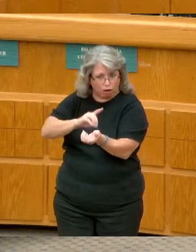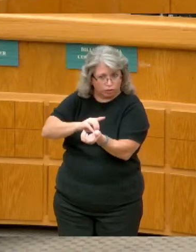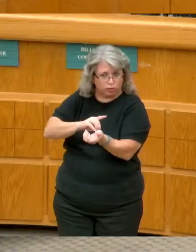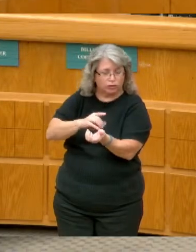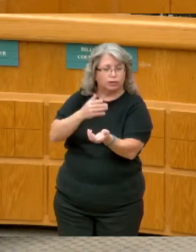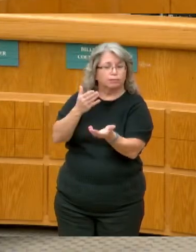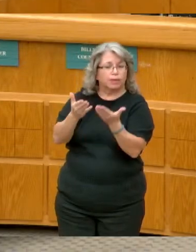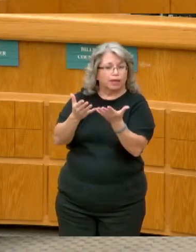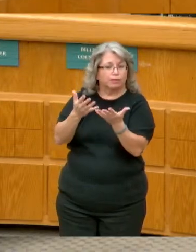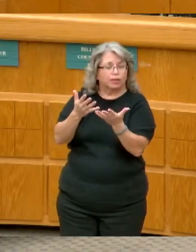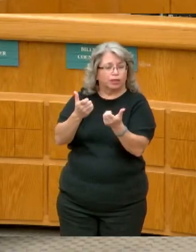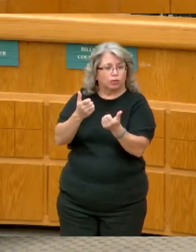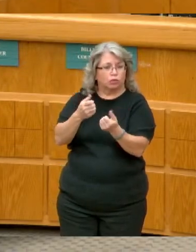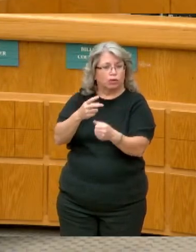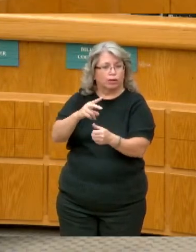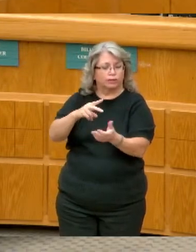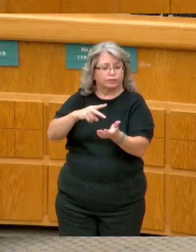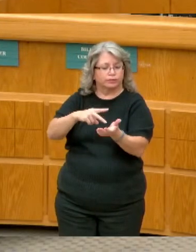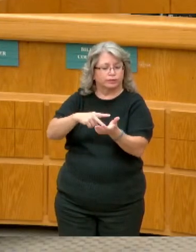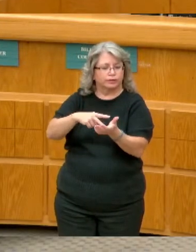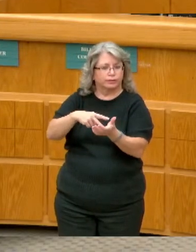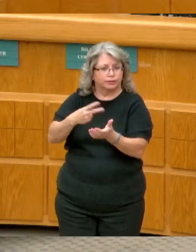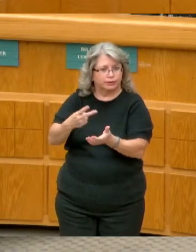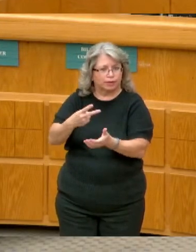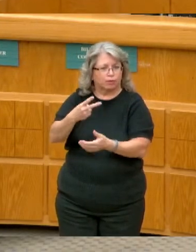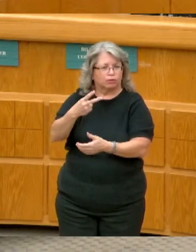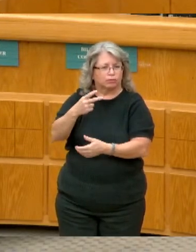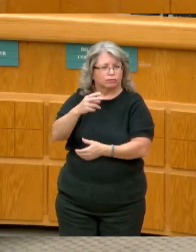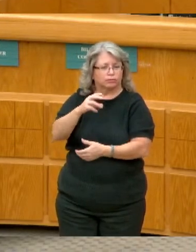additional mRNA so that you can complete that series.